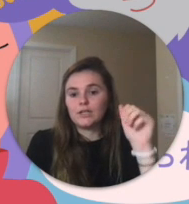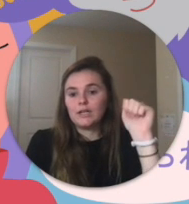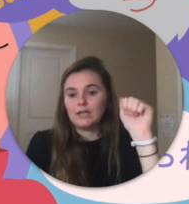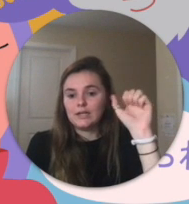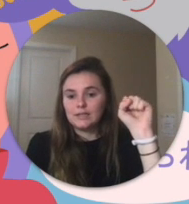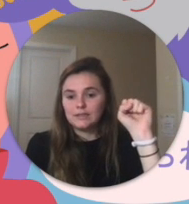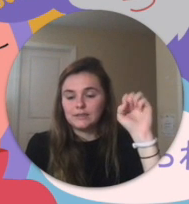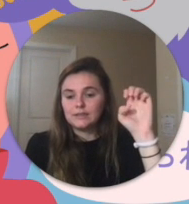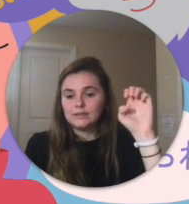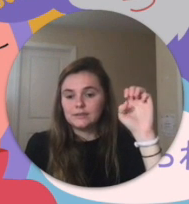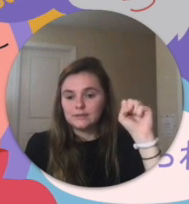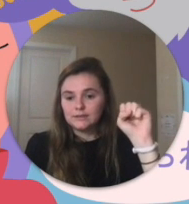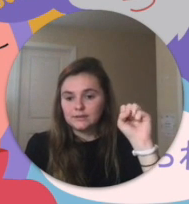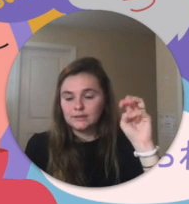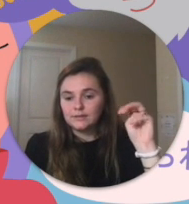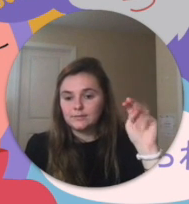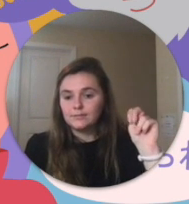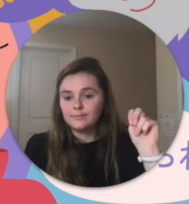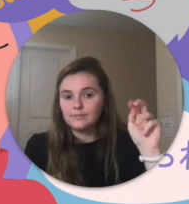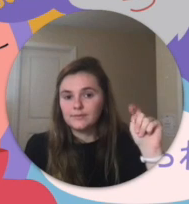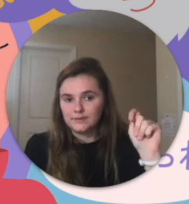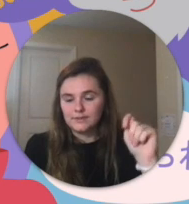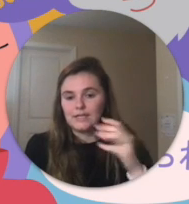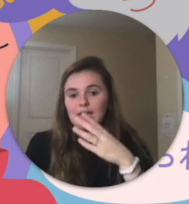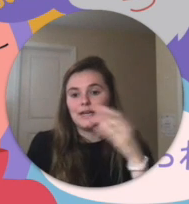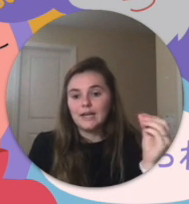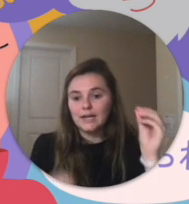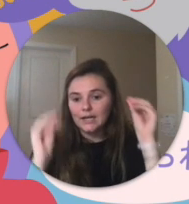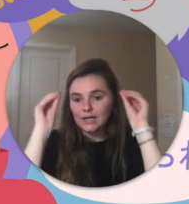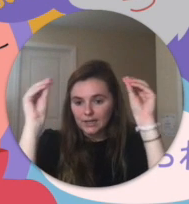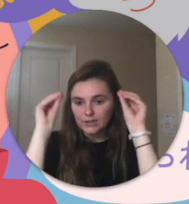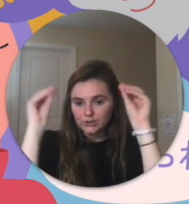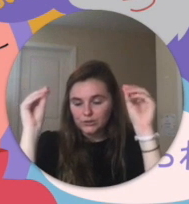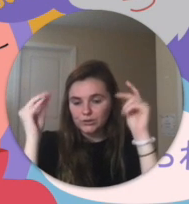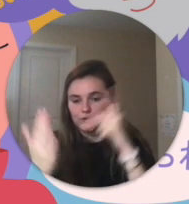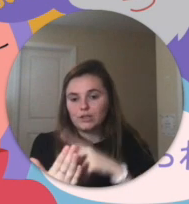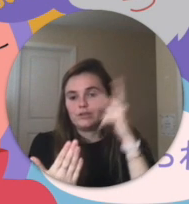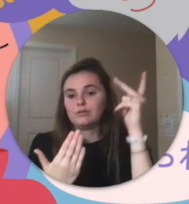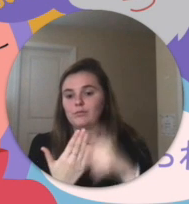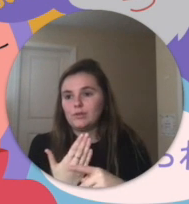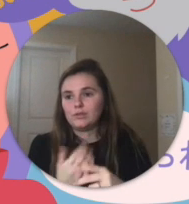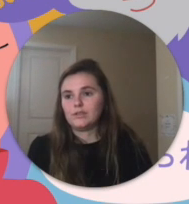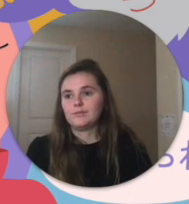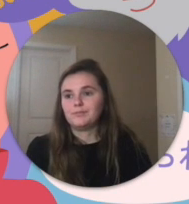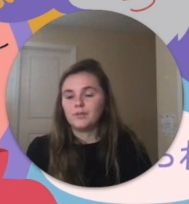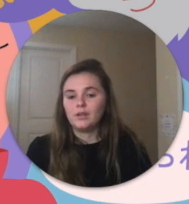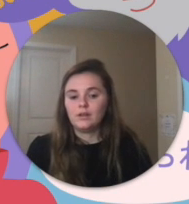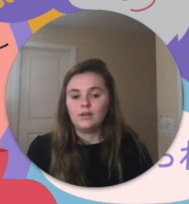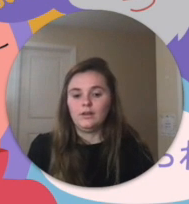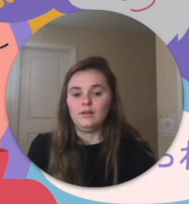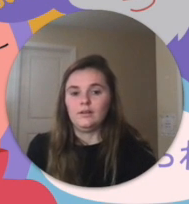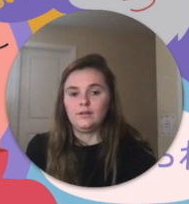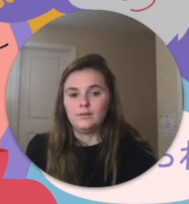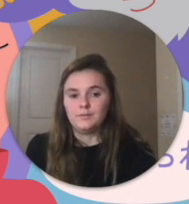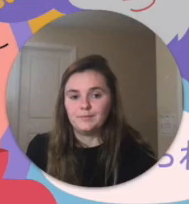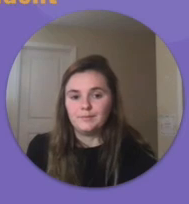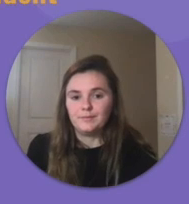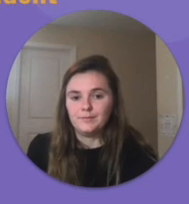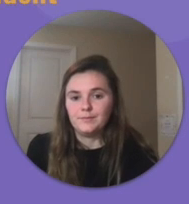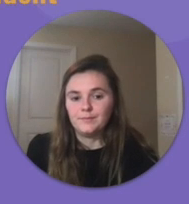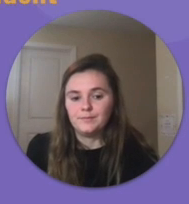The title of this project is Language Assessment and Instruction Project.